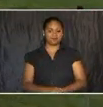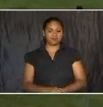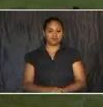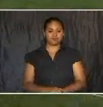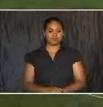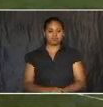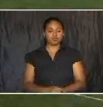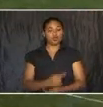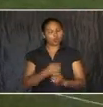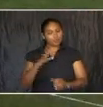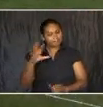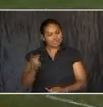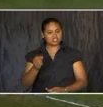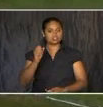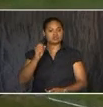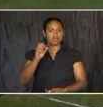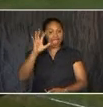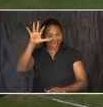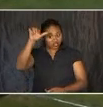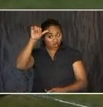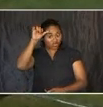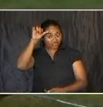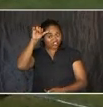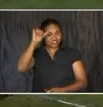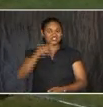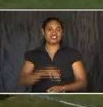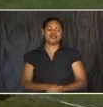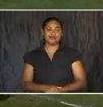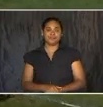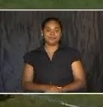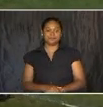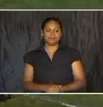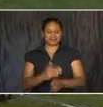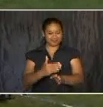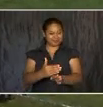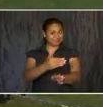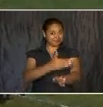also that following this parade, as mentioned prior in